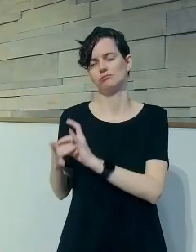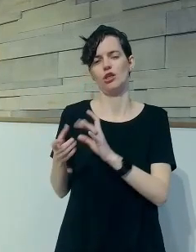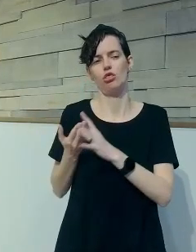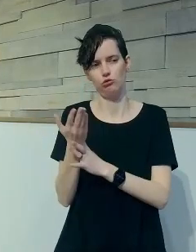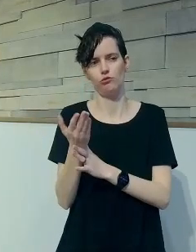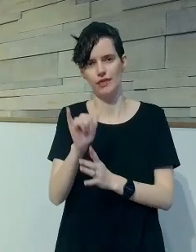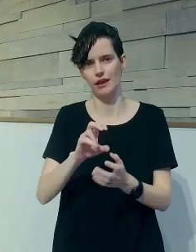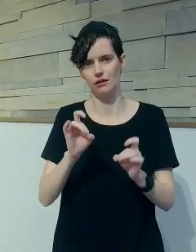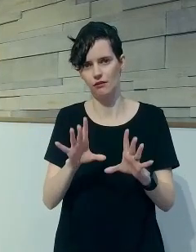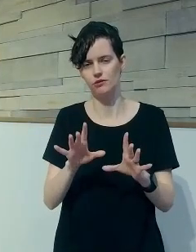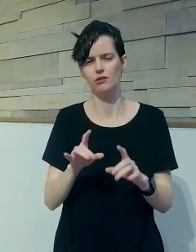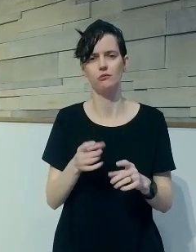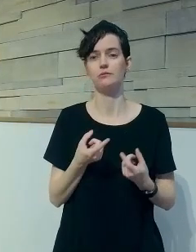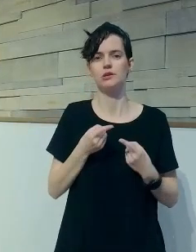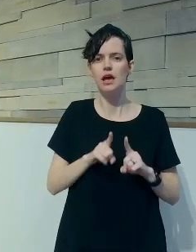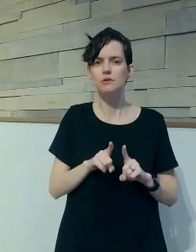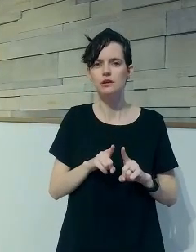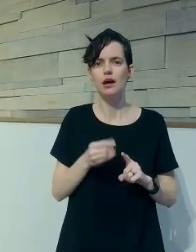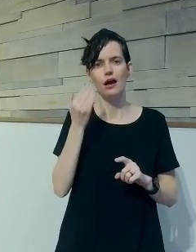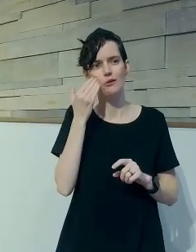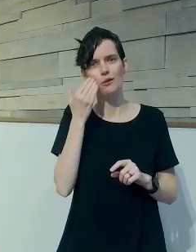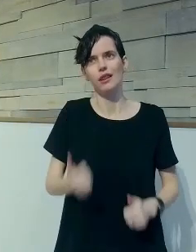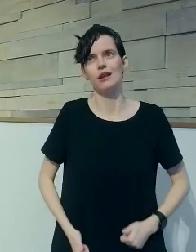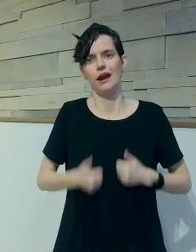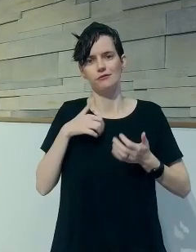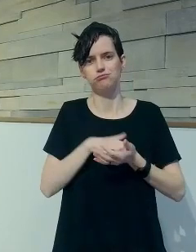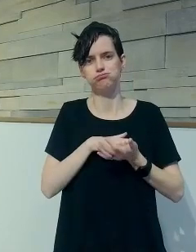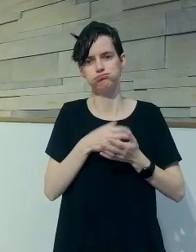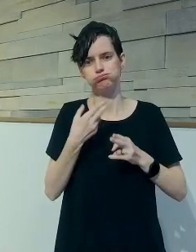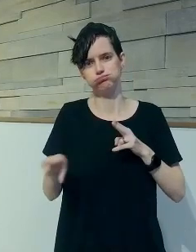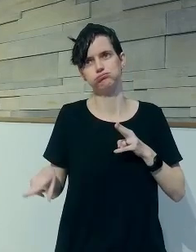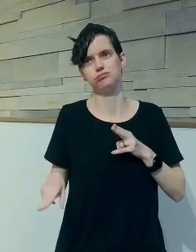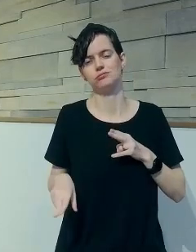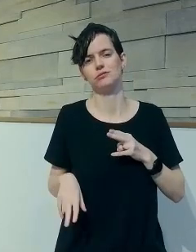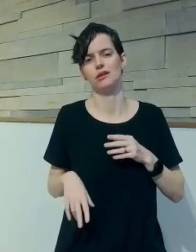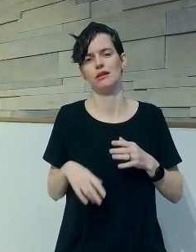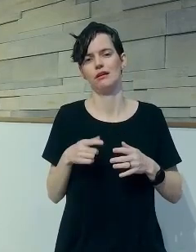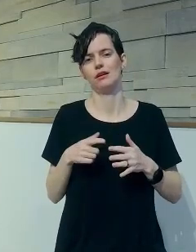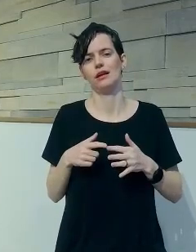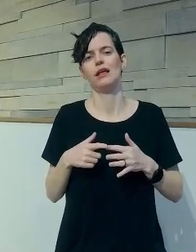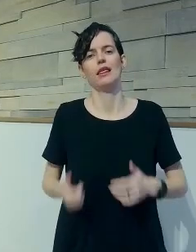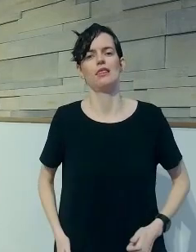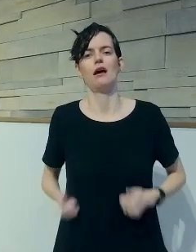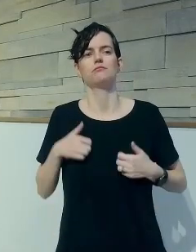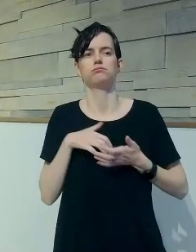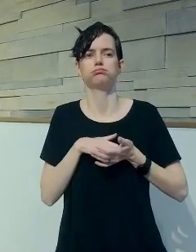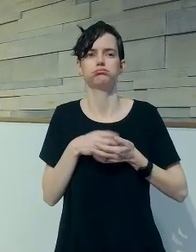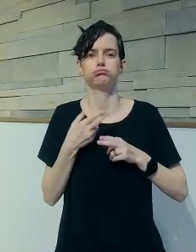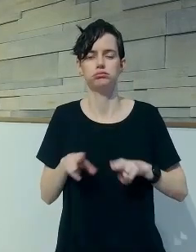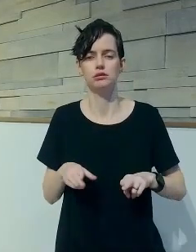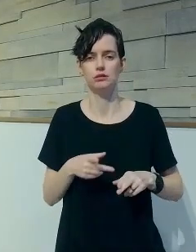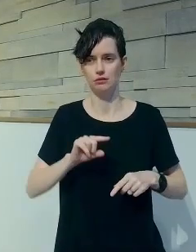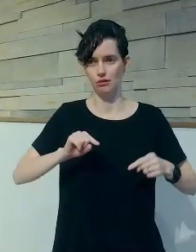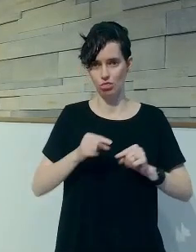what's going on? I think we know that life is fragile, my second point. Life is fragile. Thorns